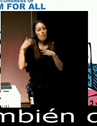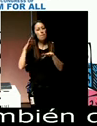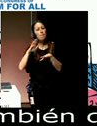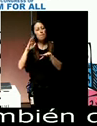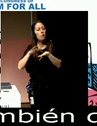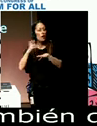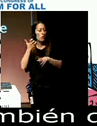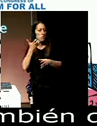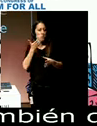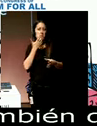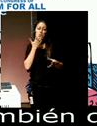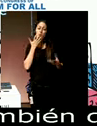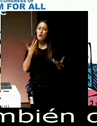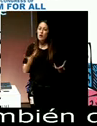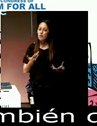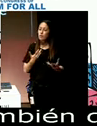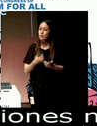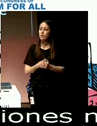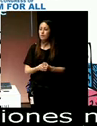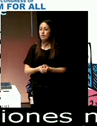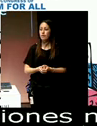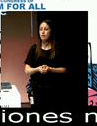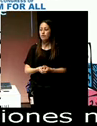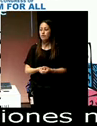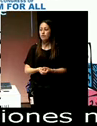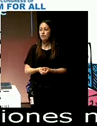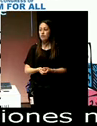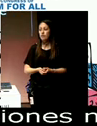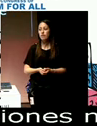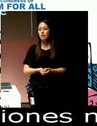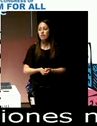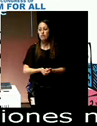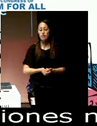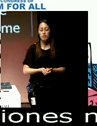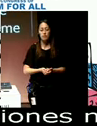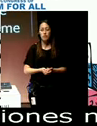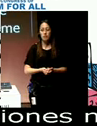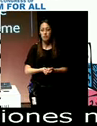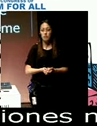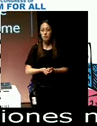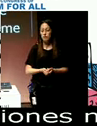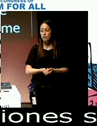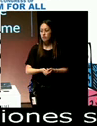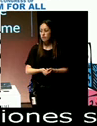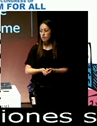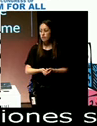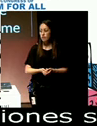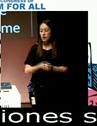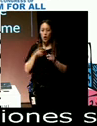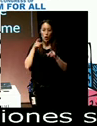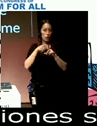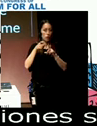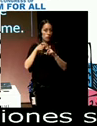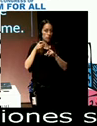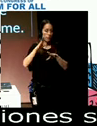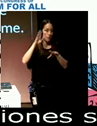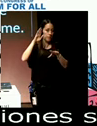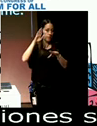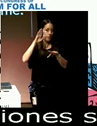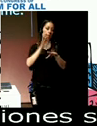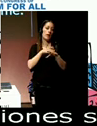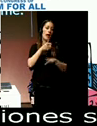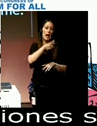accessible locations near me? We also provide more features